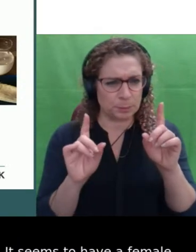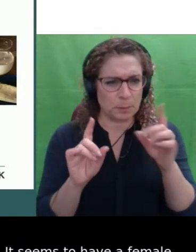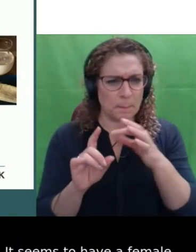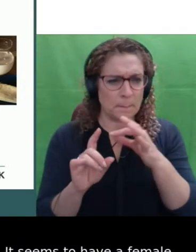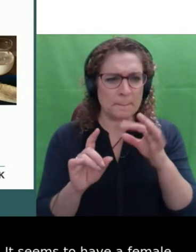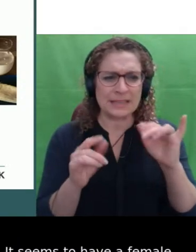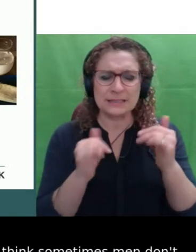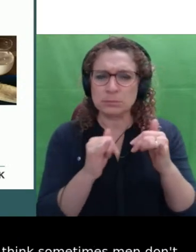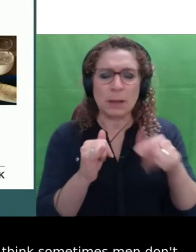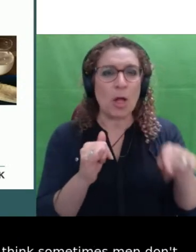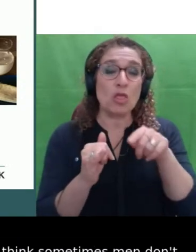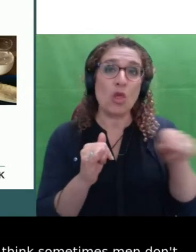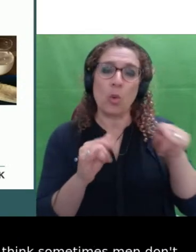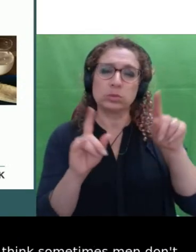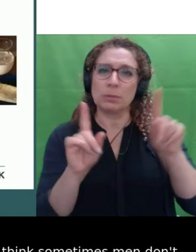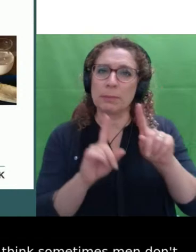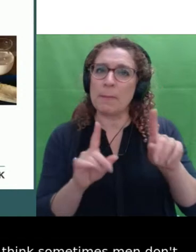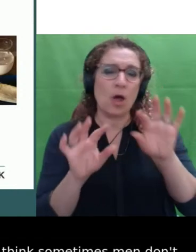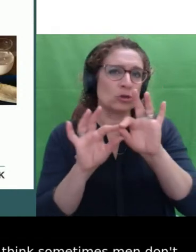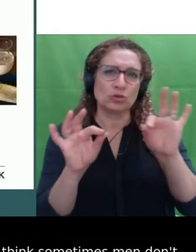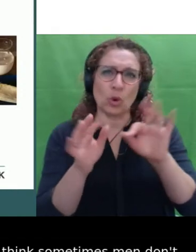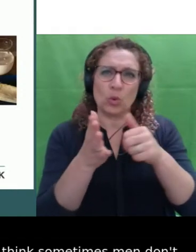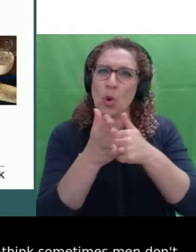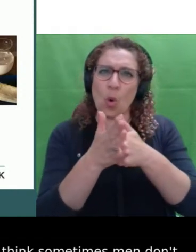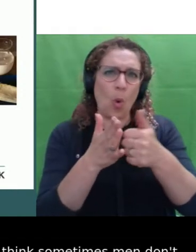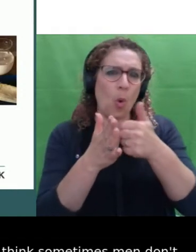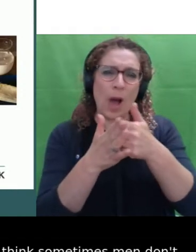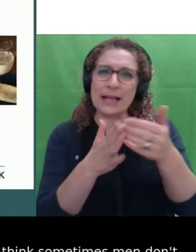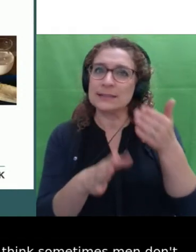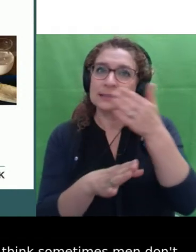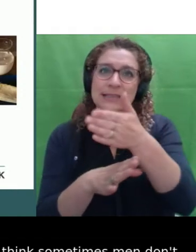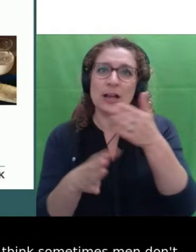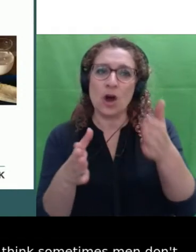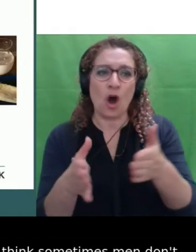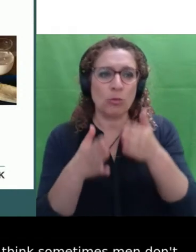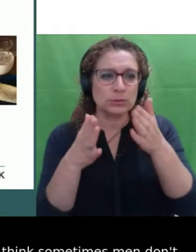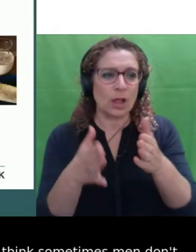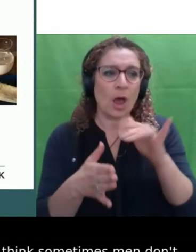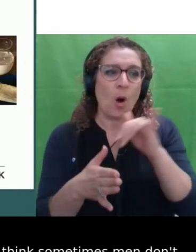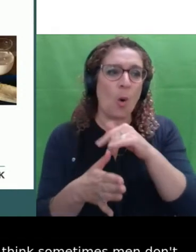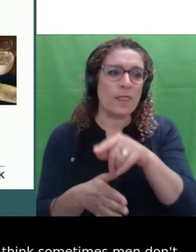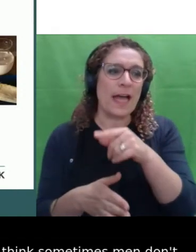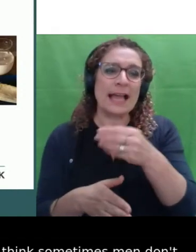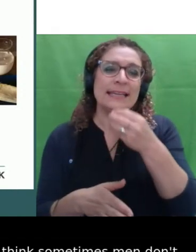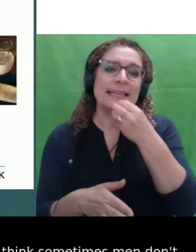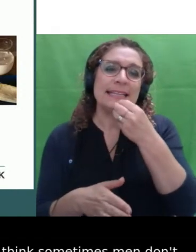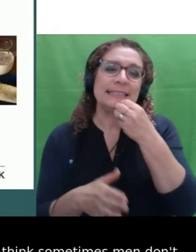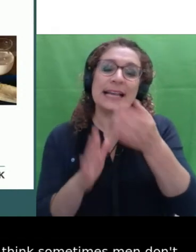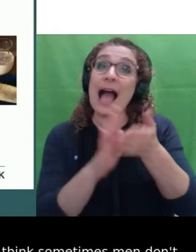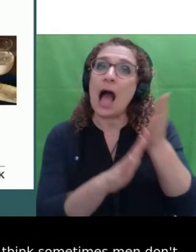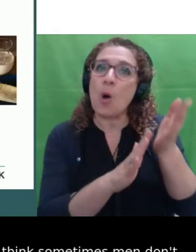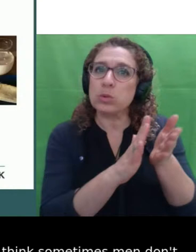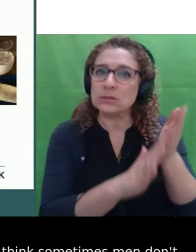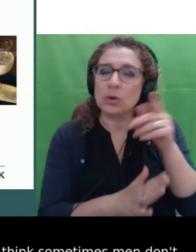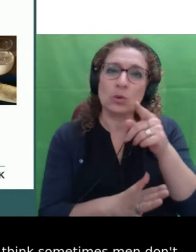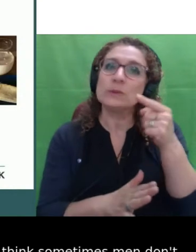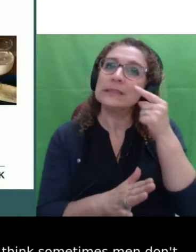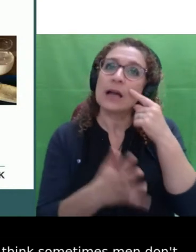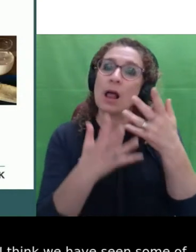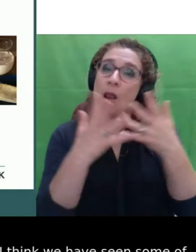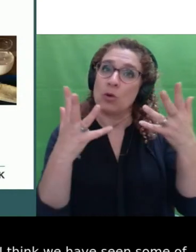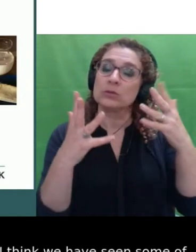generally evolving and eating outside the home and i think many of you have seen some of the high profile cases over the past year or